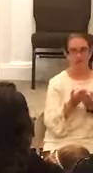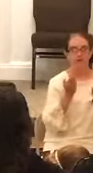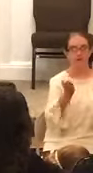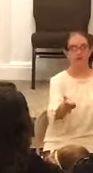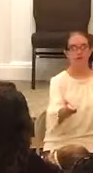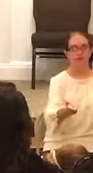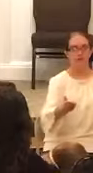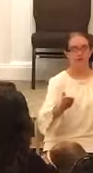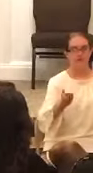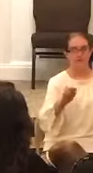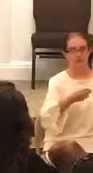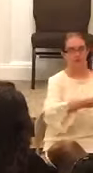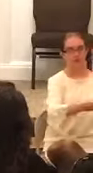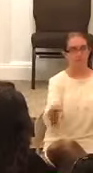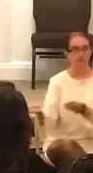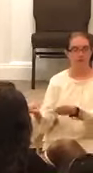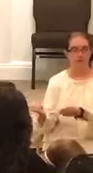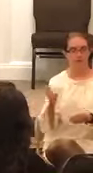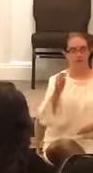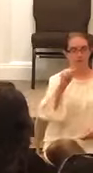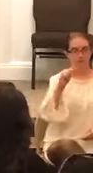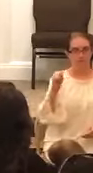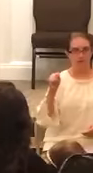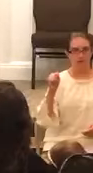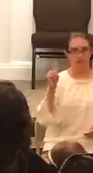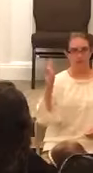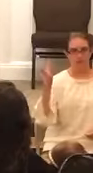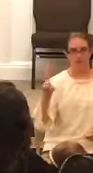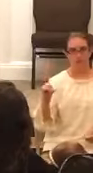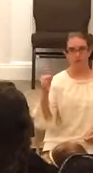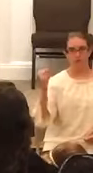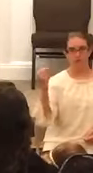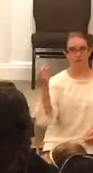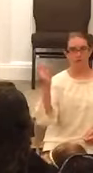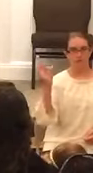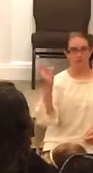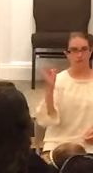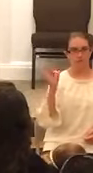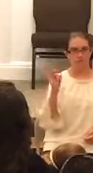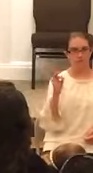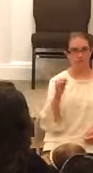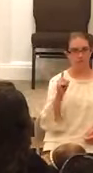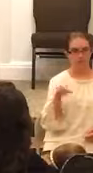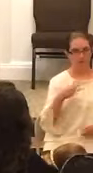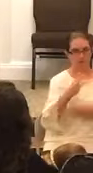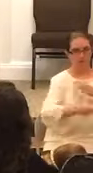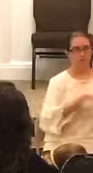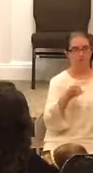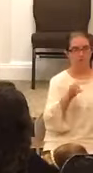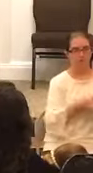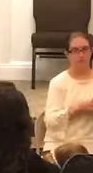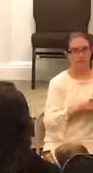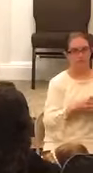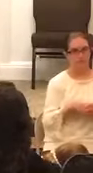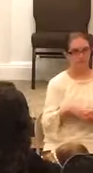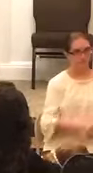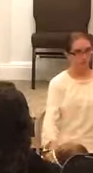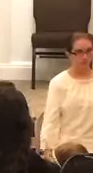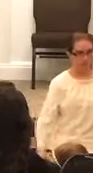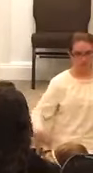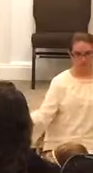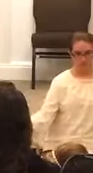gives the formula? We always go to Matthew 28:19 because Matthew 28:19 said, "Go therefore in all the world." Now Jesus was the one that said it. I understand